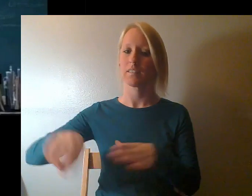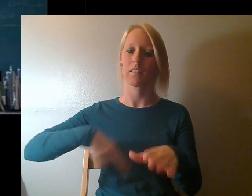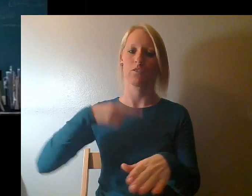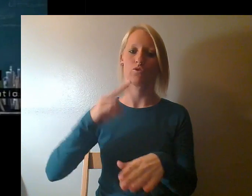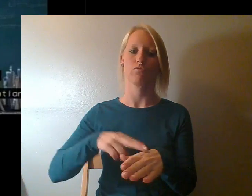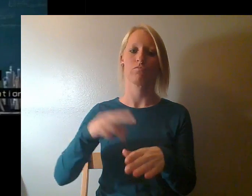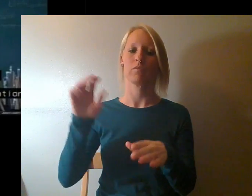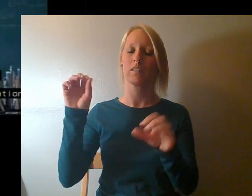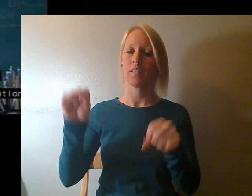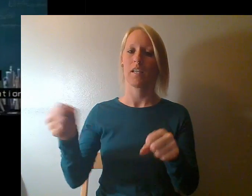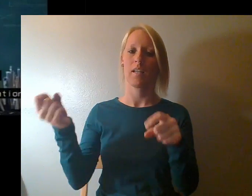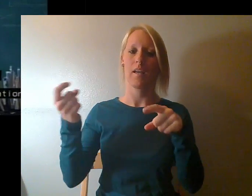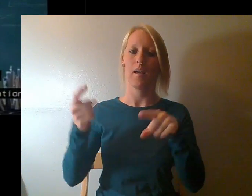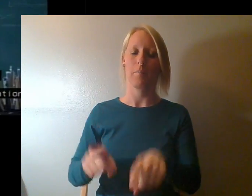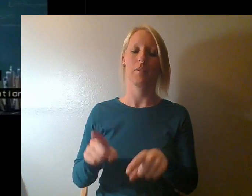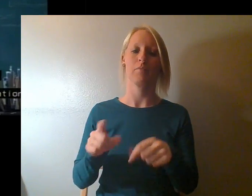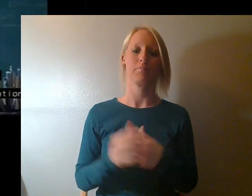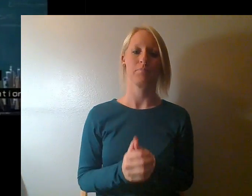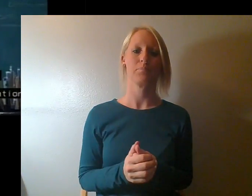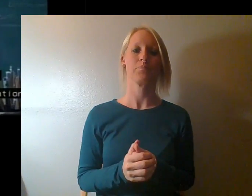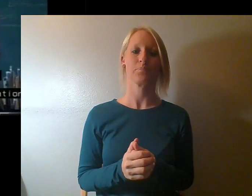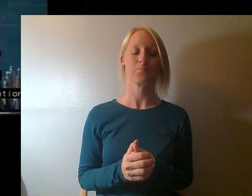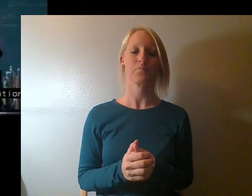Let's do a little demonstration.